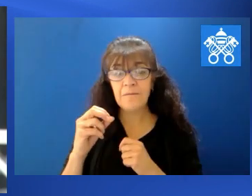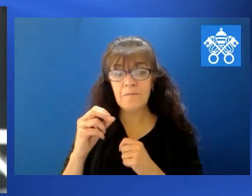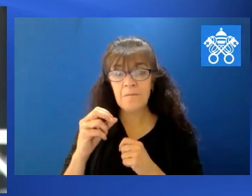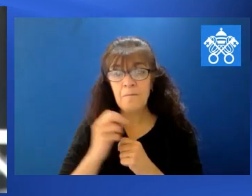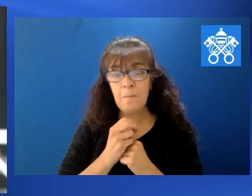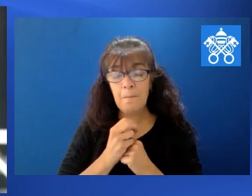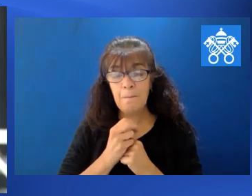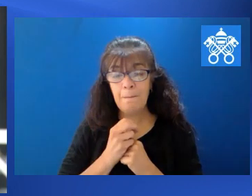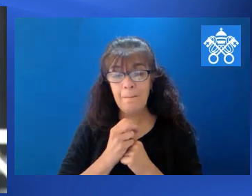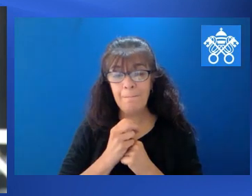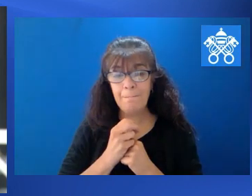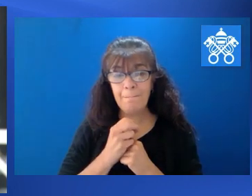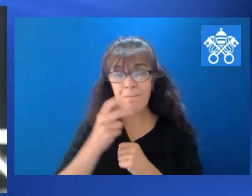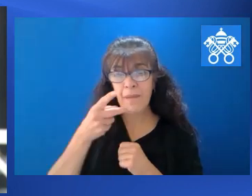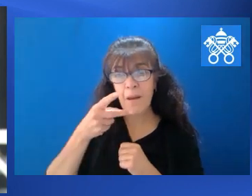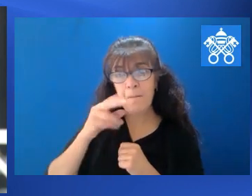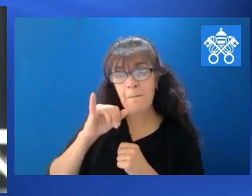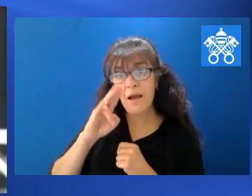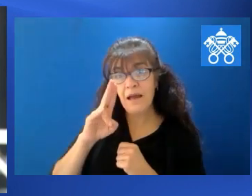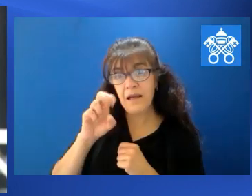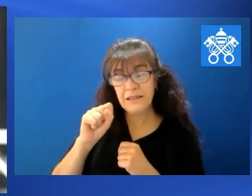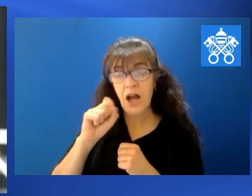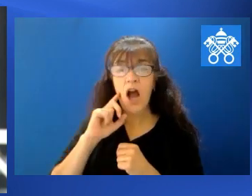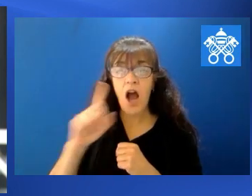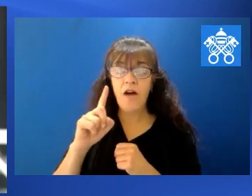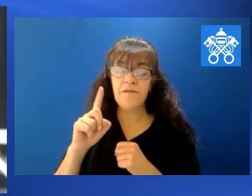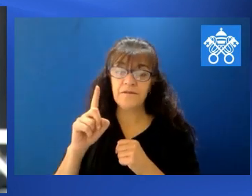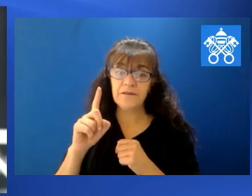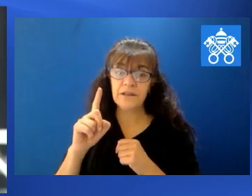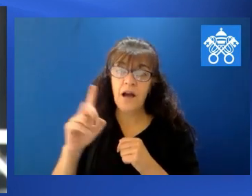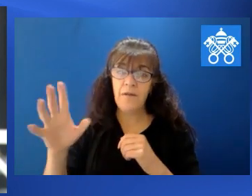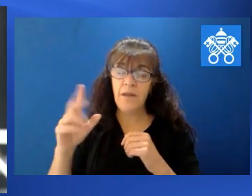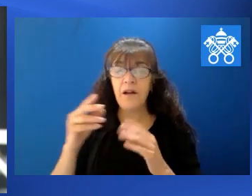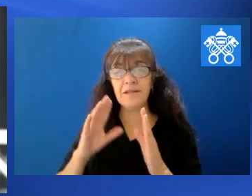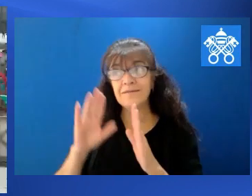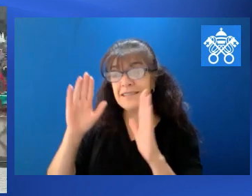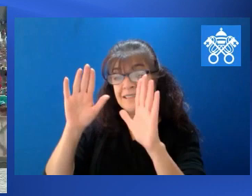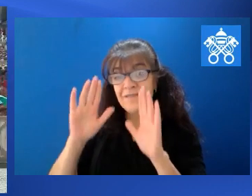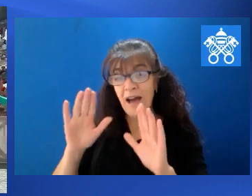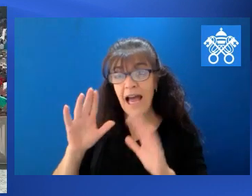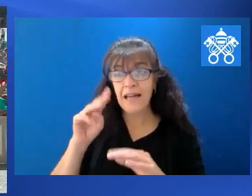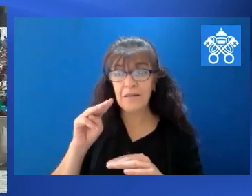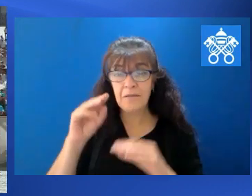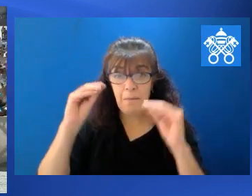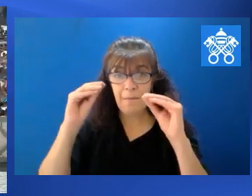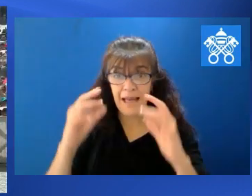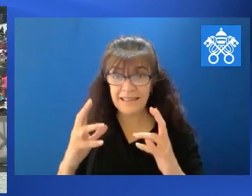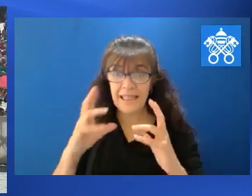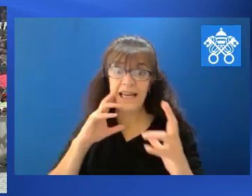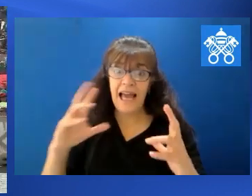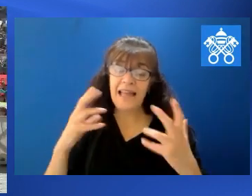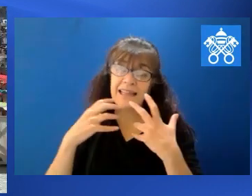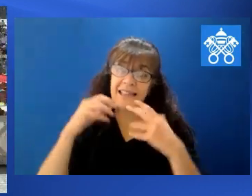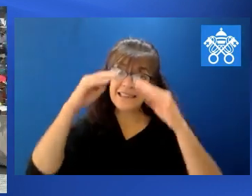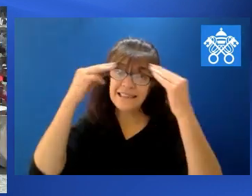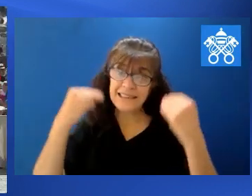Pious Disciples of the Divine Master, and the Sisters of Charity of Our Lady of